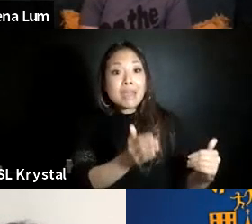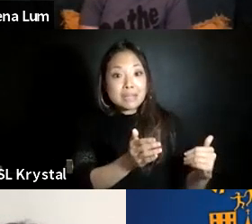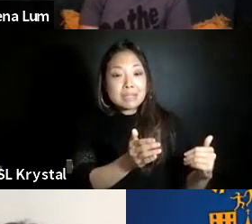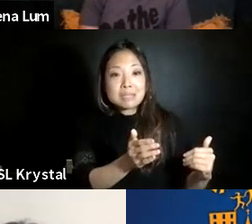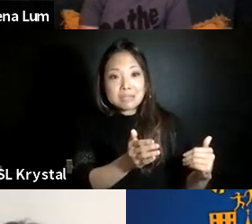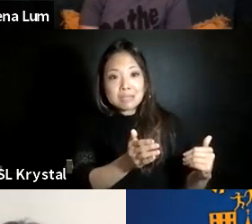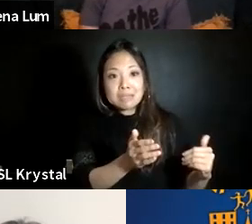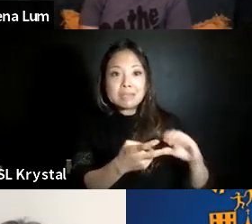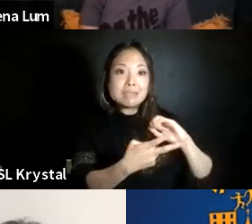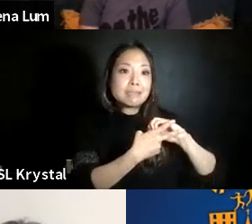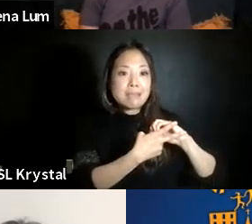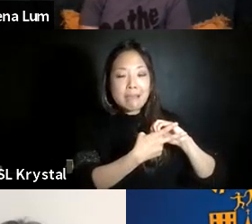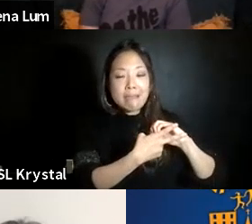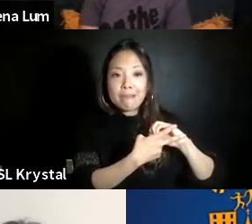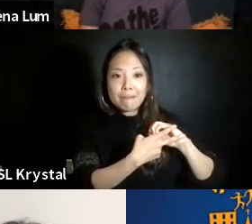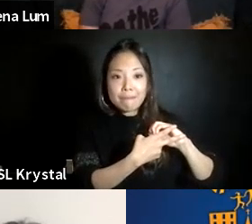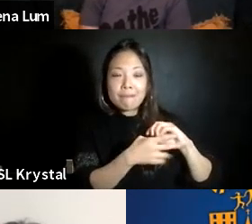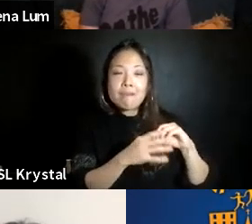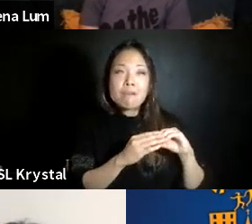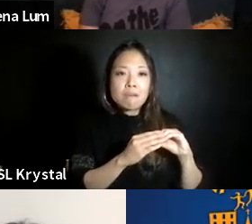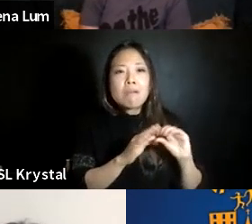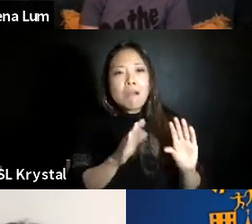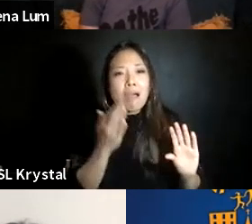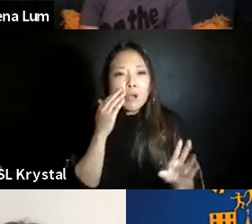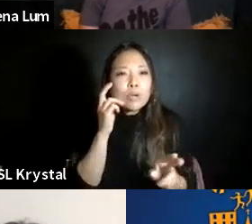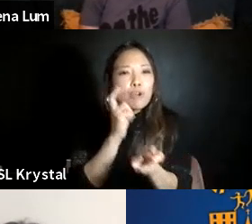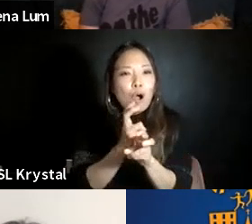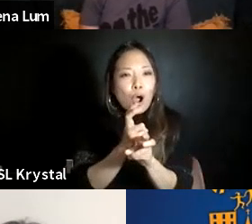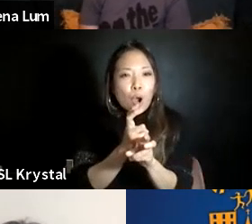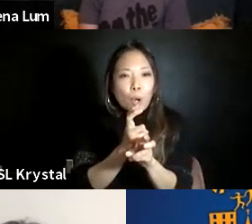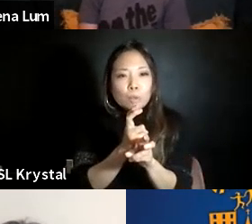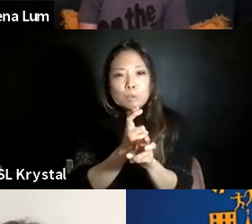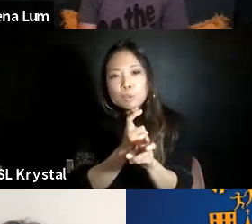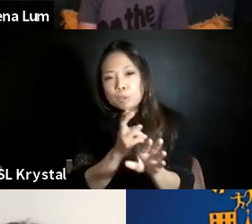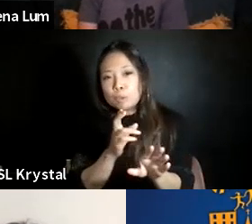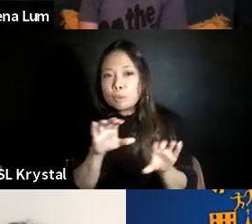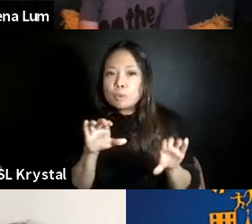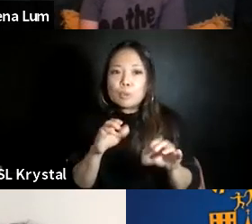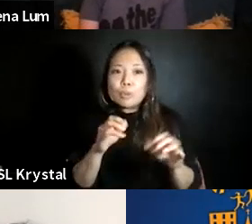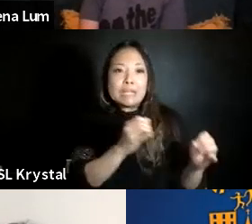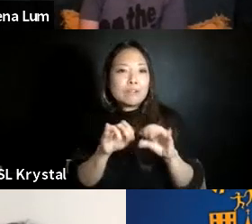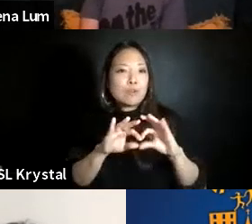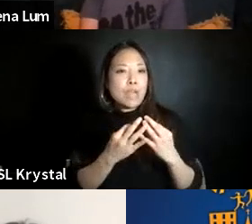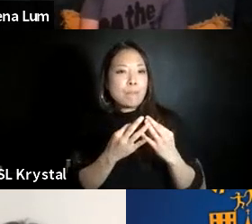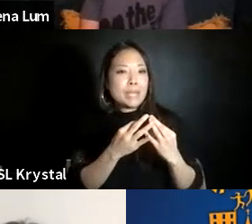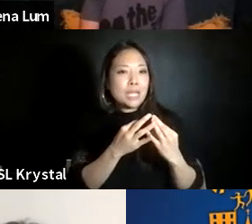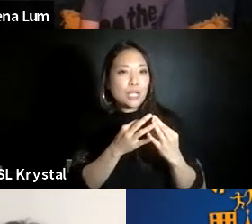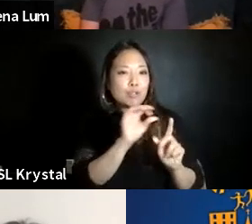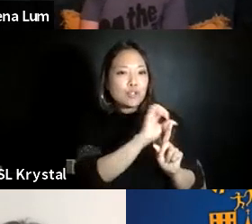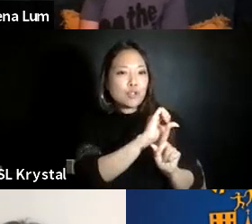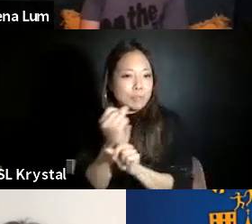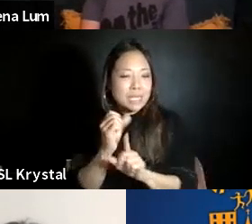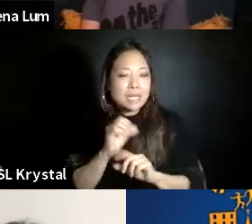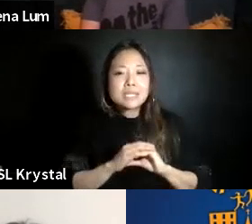we talked that it's very difficult to do individual family circumstances, but I don't know many, I think